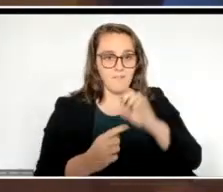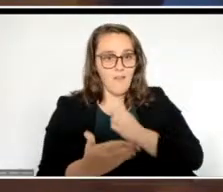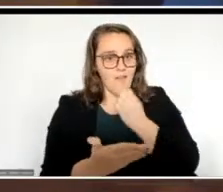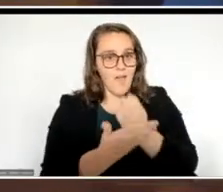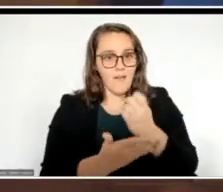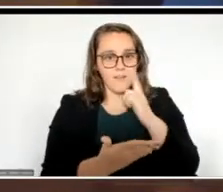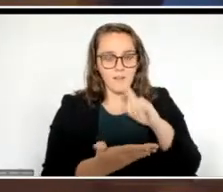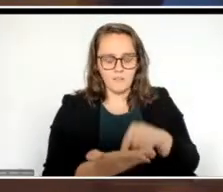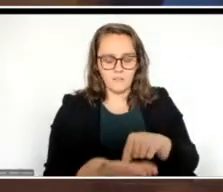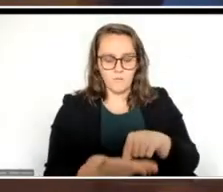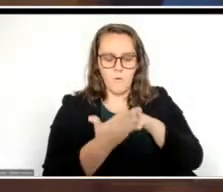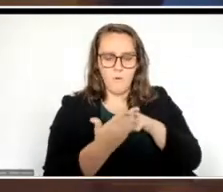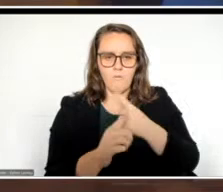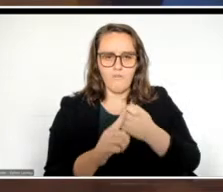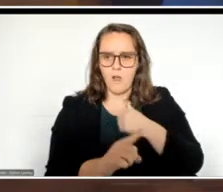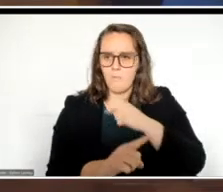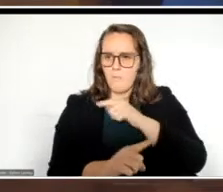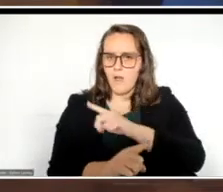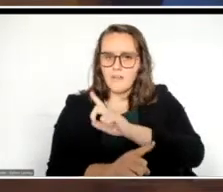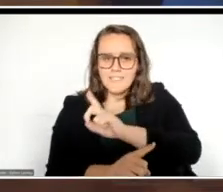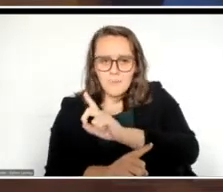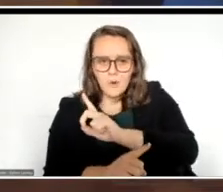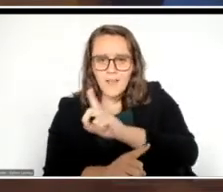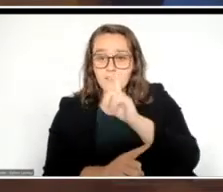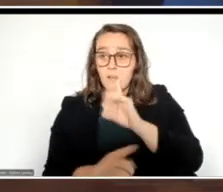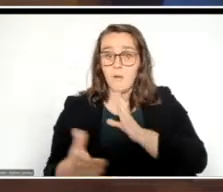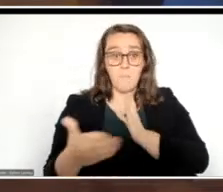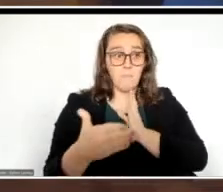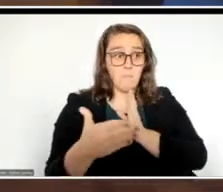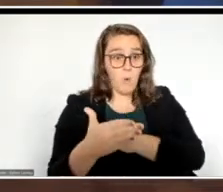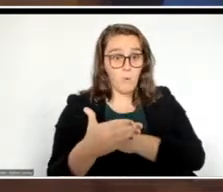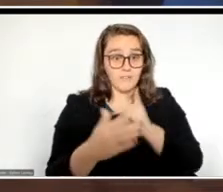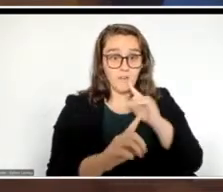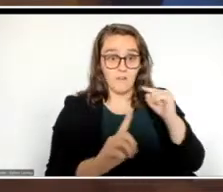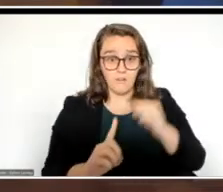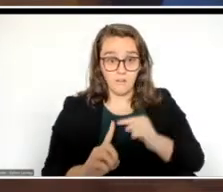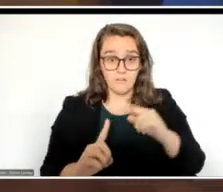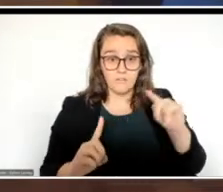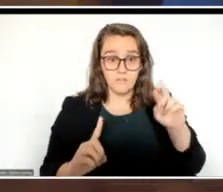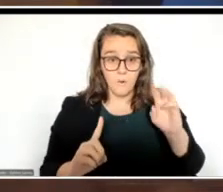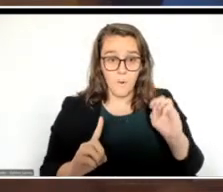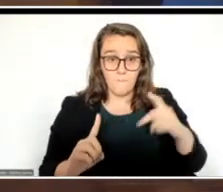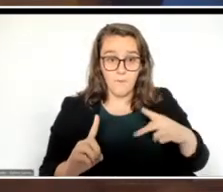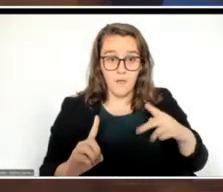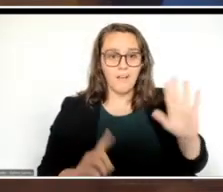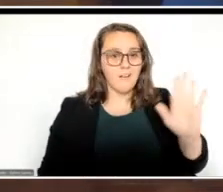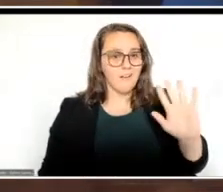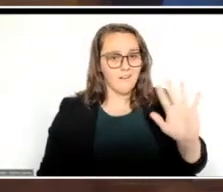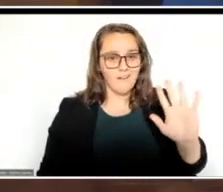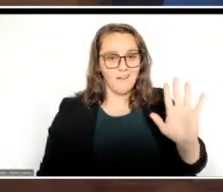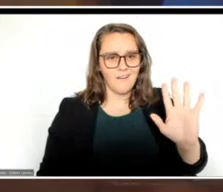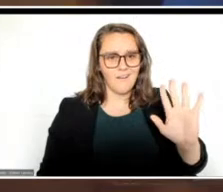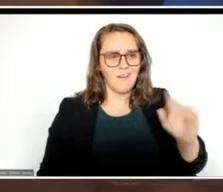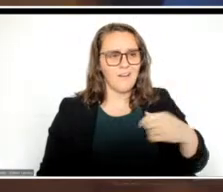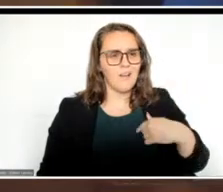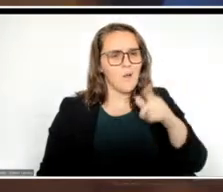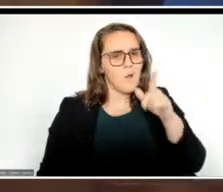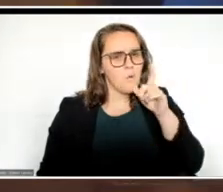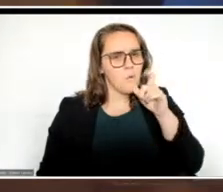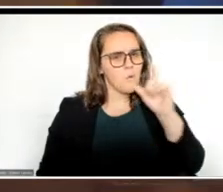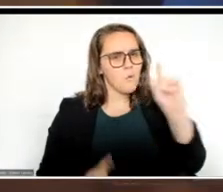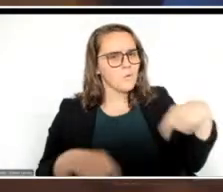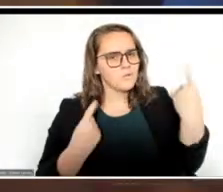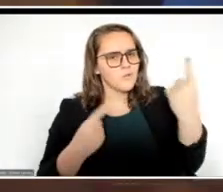from Democrats or opponents of Donald Trump. Instead, look at who's written and testified and